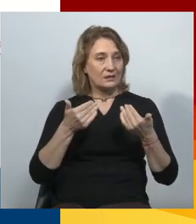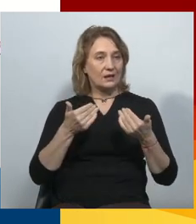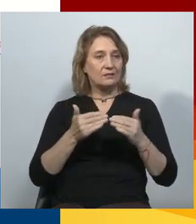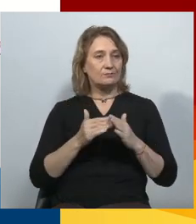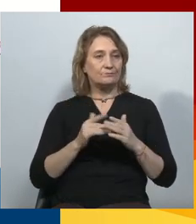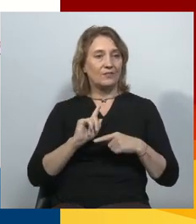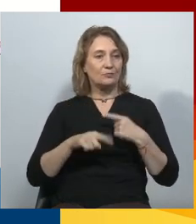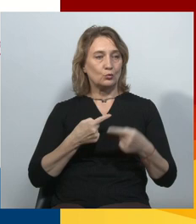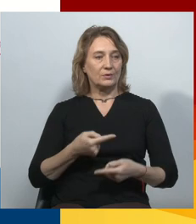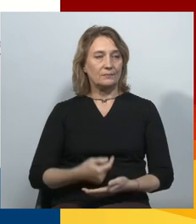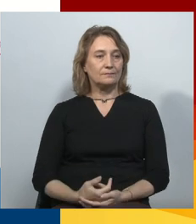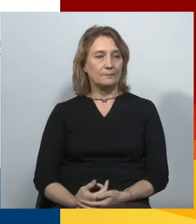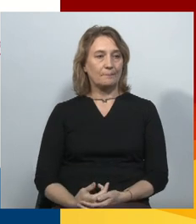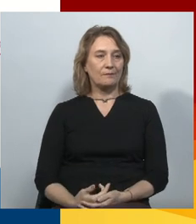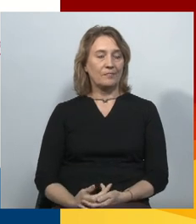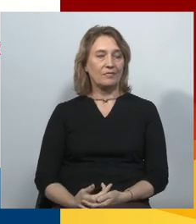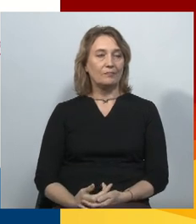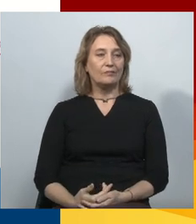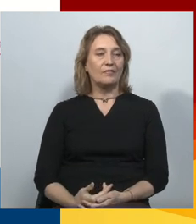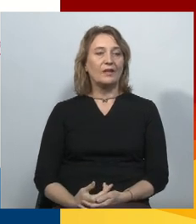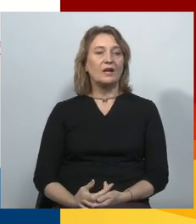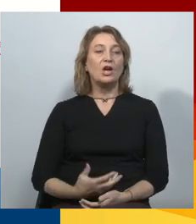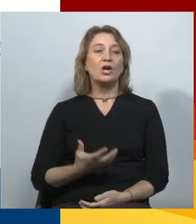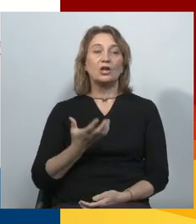Next slide, please.